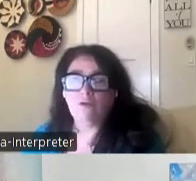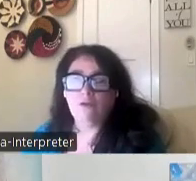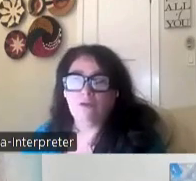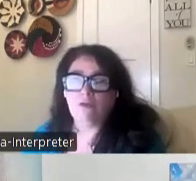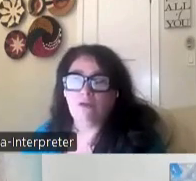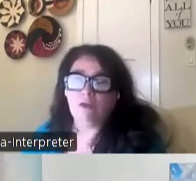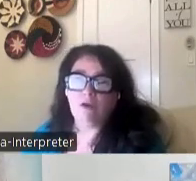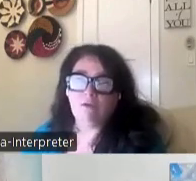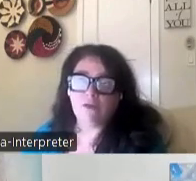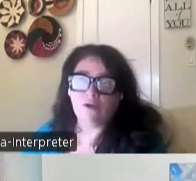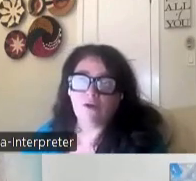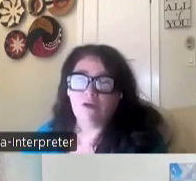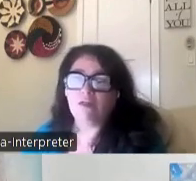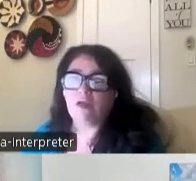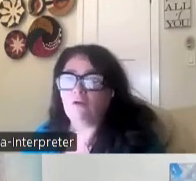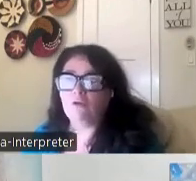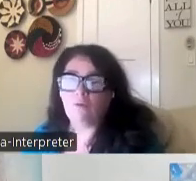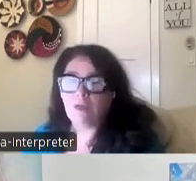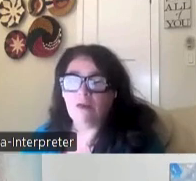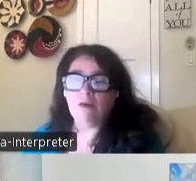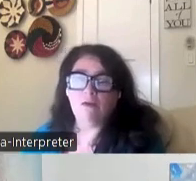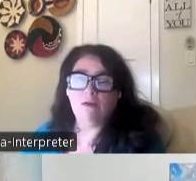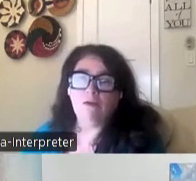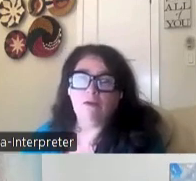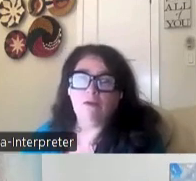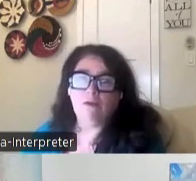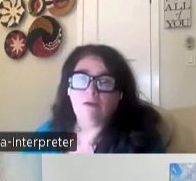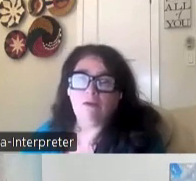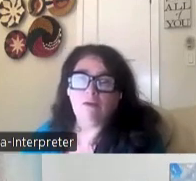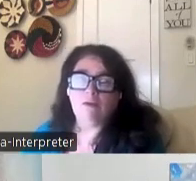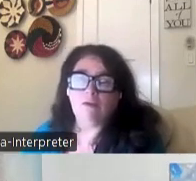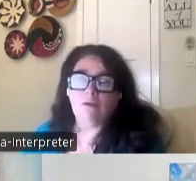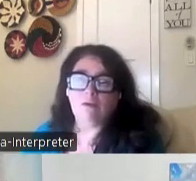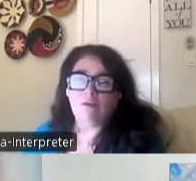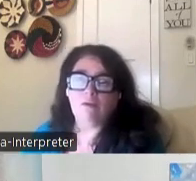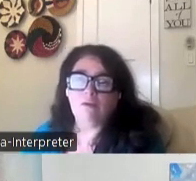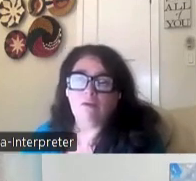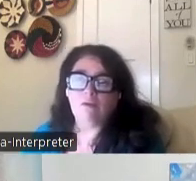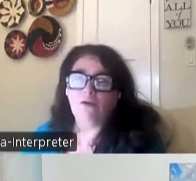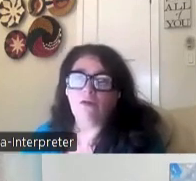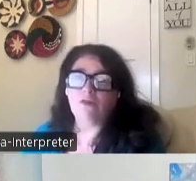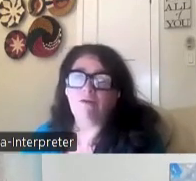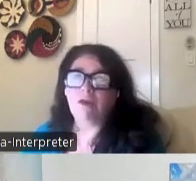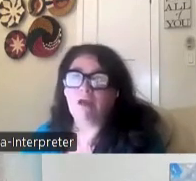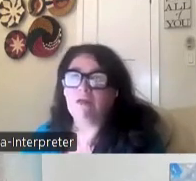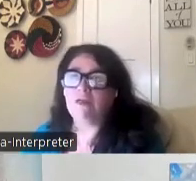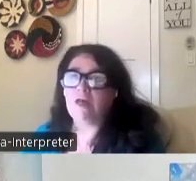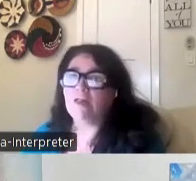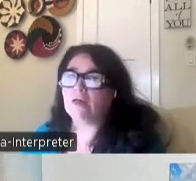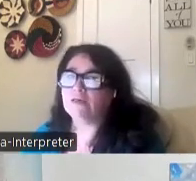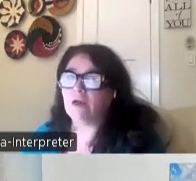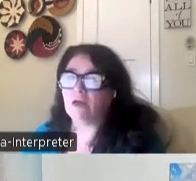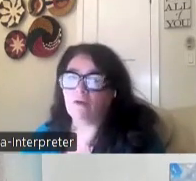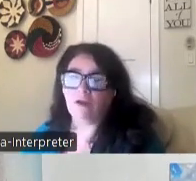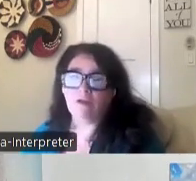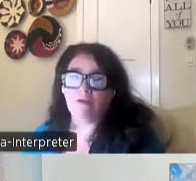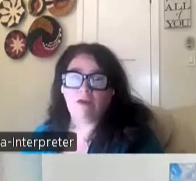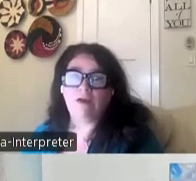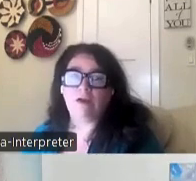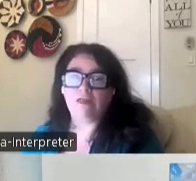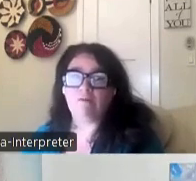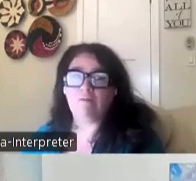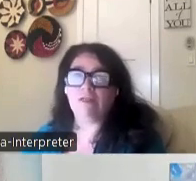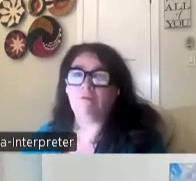so where this variability has been at extremely high levels relative to what we would have seen during most of the